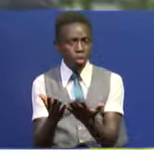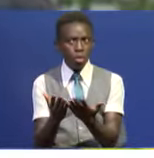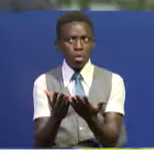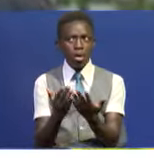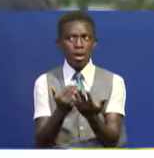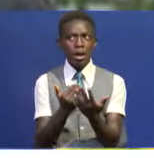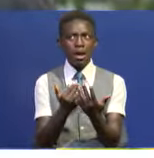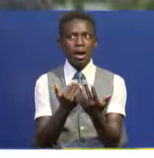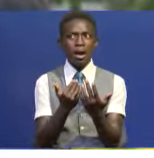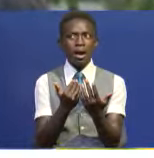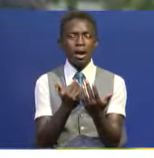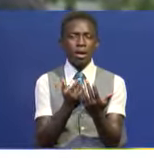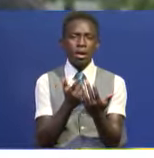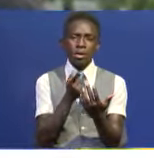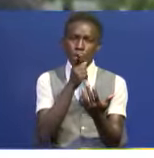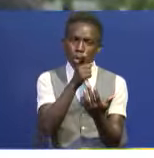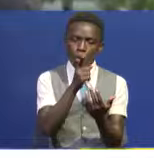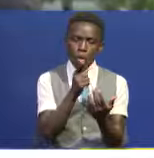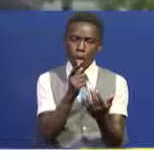deficit. Borrow,